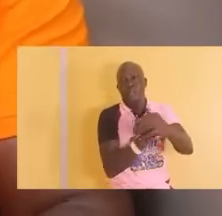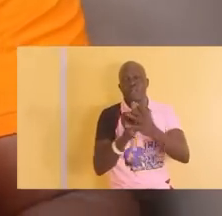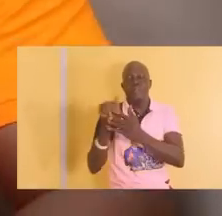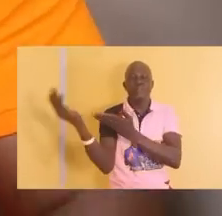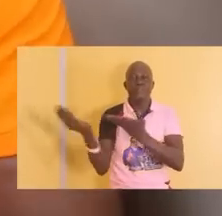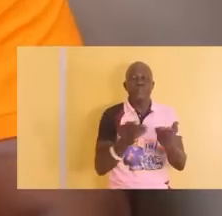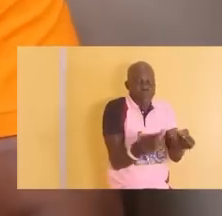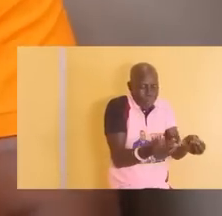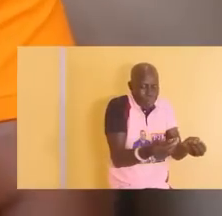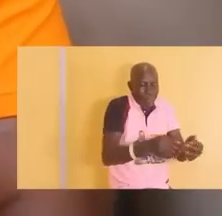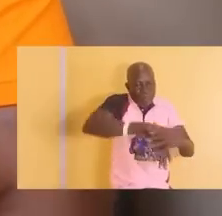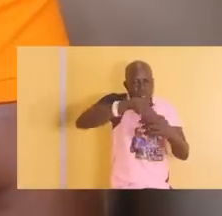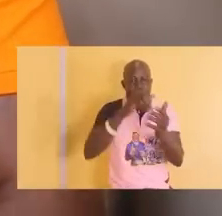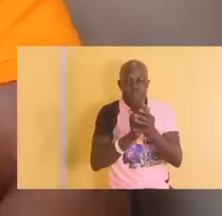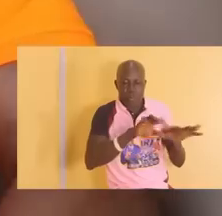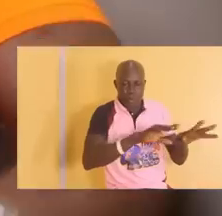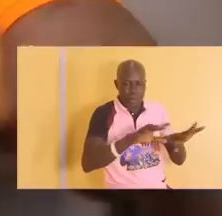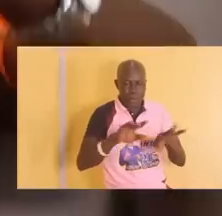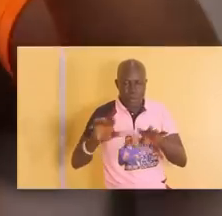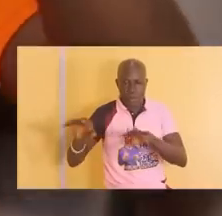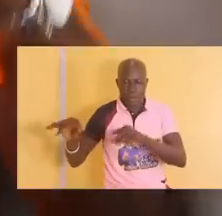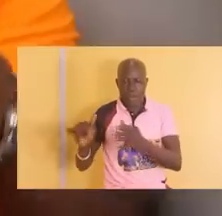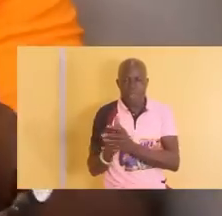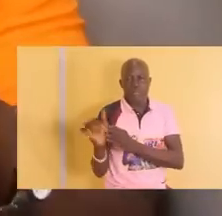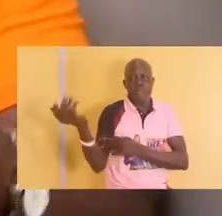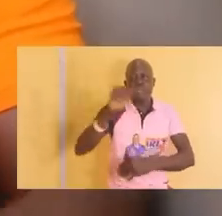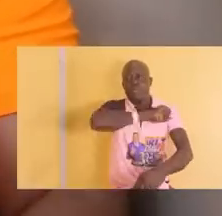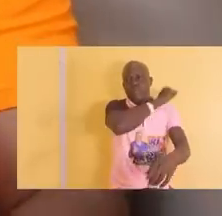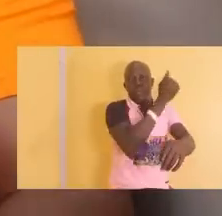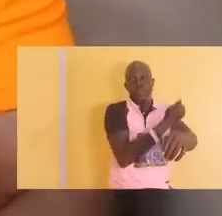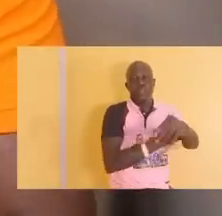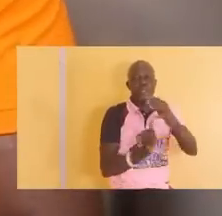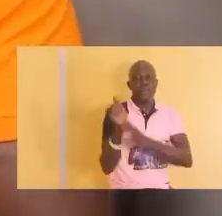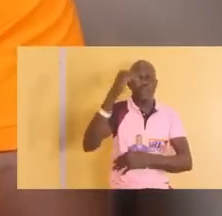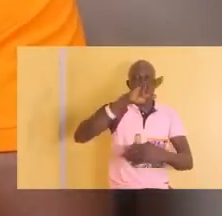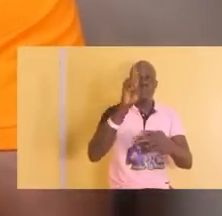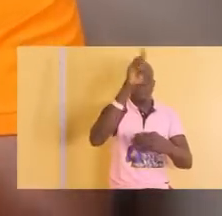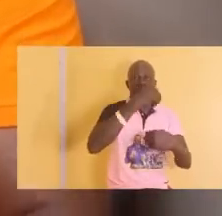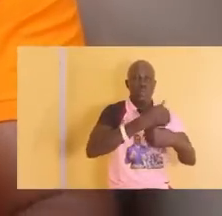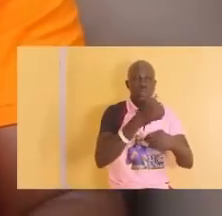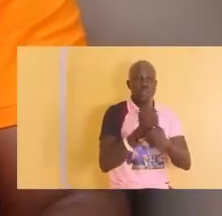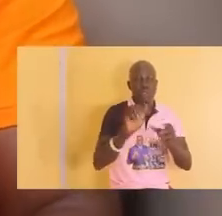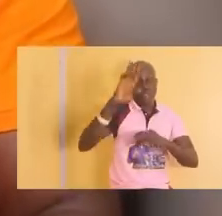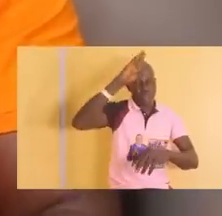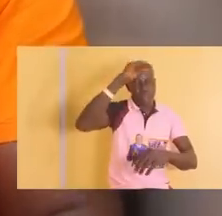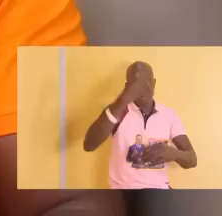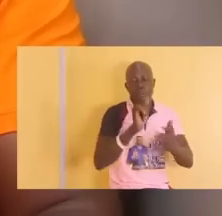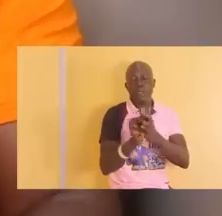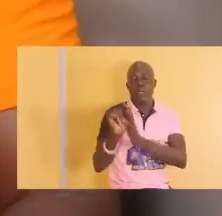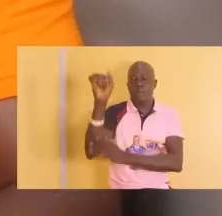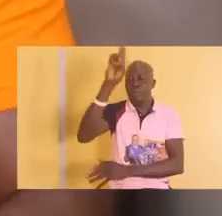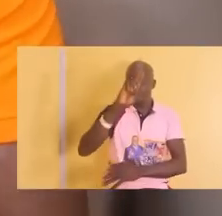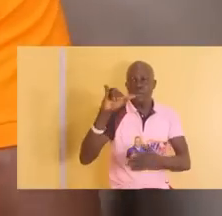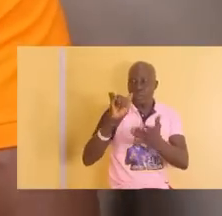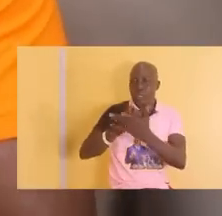the authority that make you to bring sand from the sea, the authority that used to create man, I use